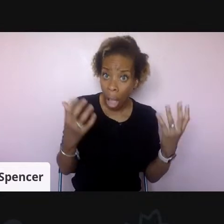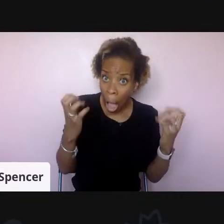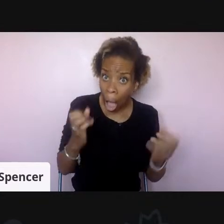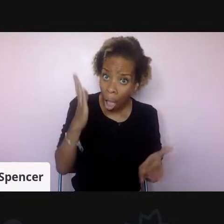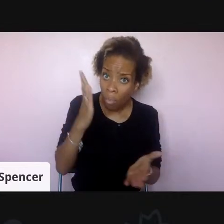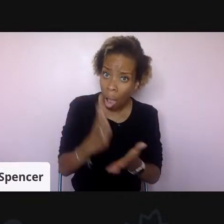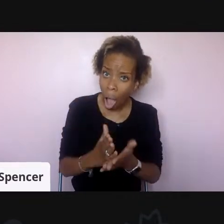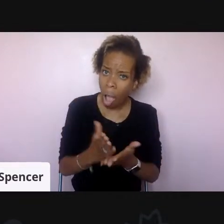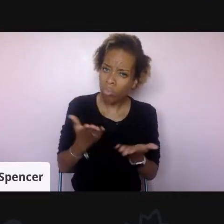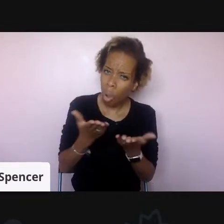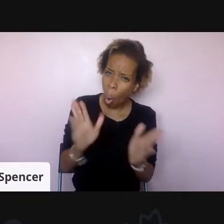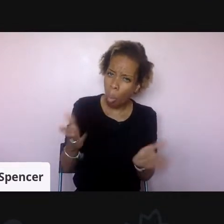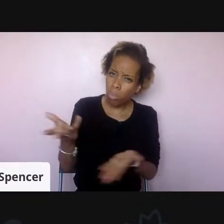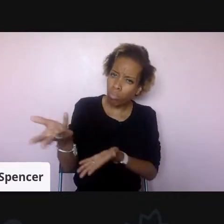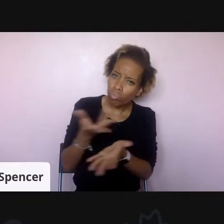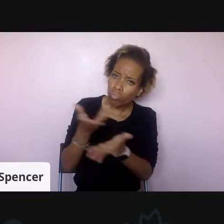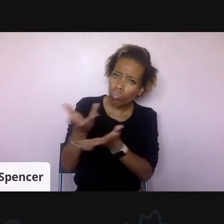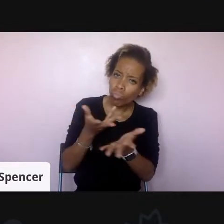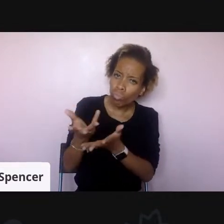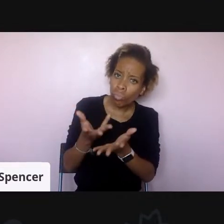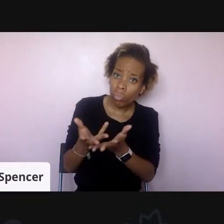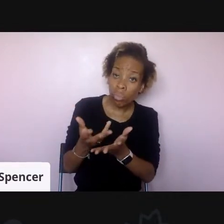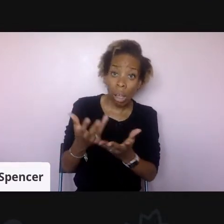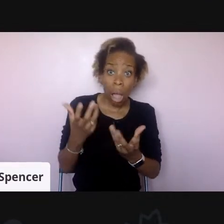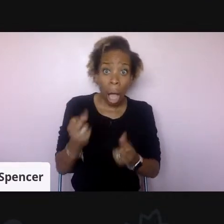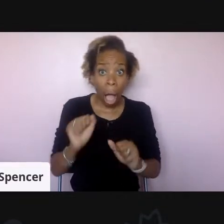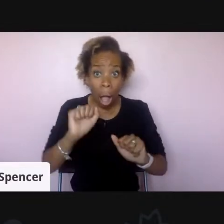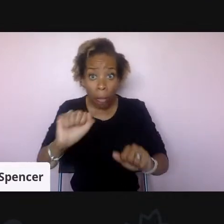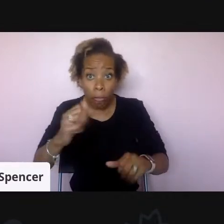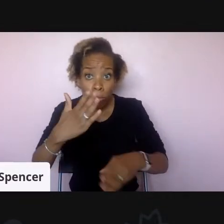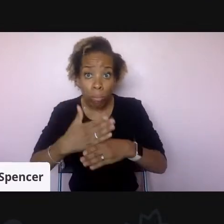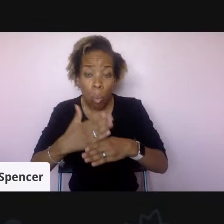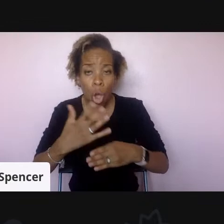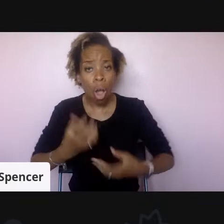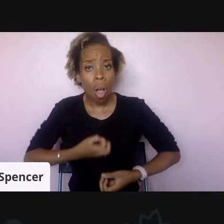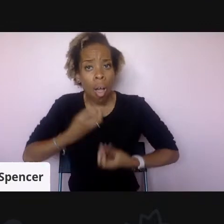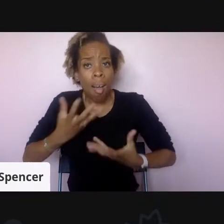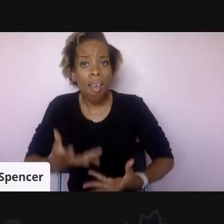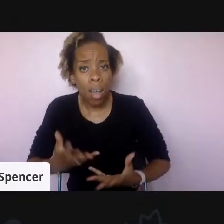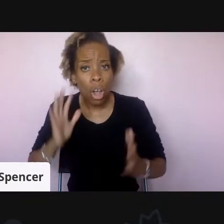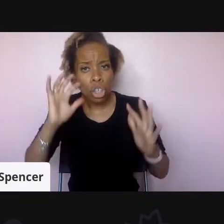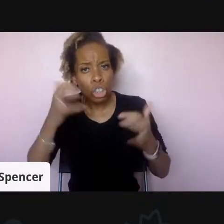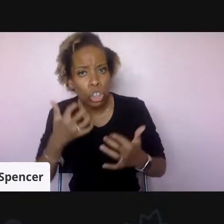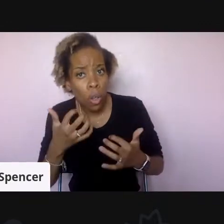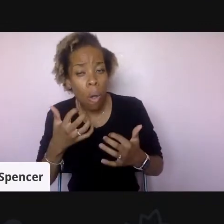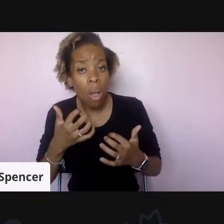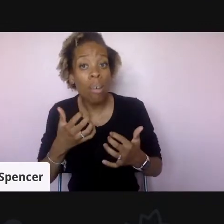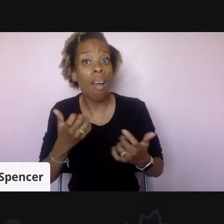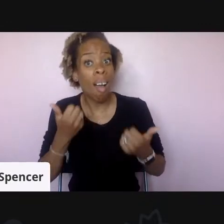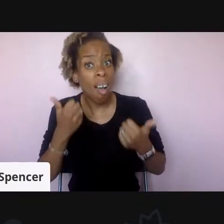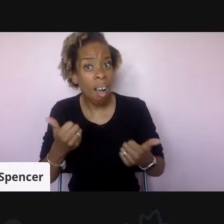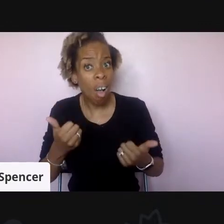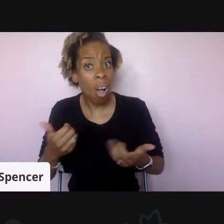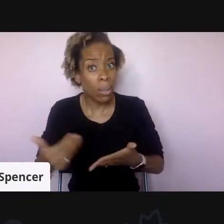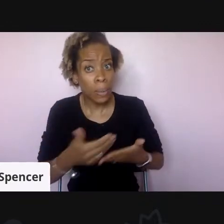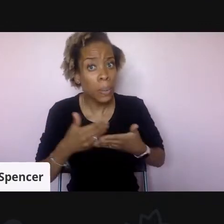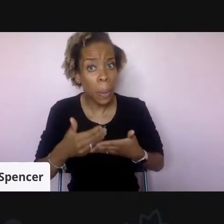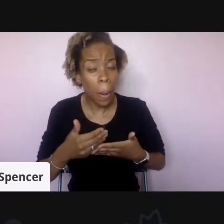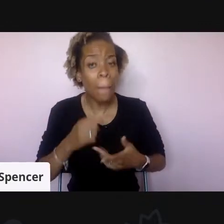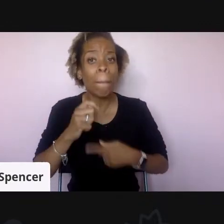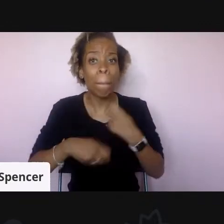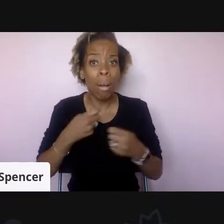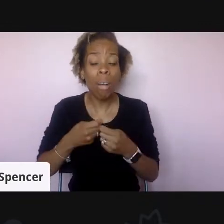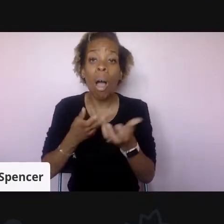consultation? Are there safe spaces for people to give voice to their concerns that then feed into meaningful bargaining